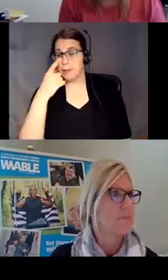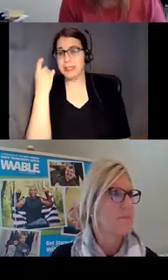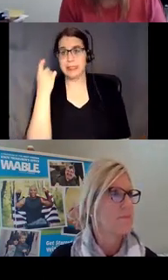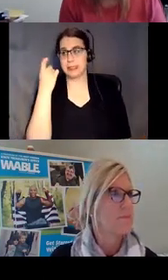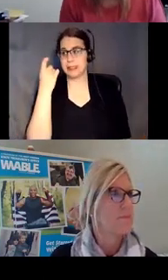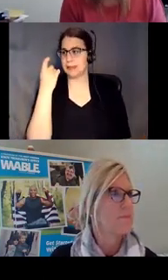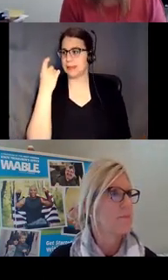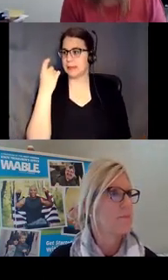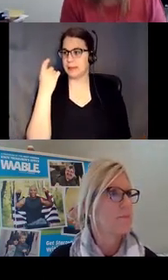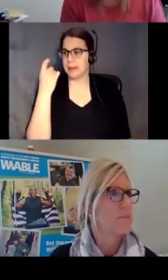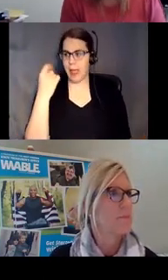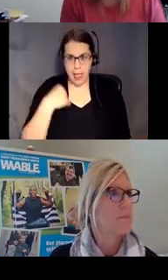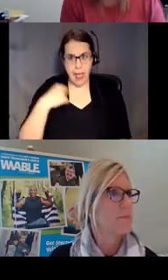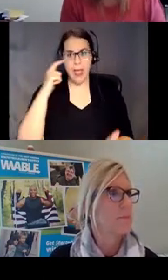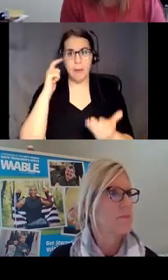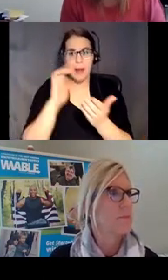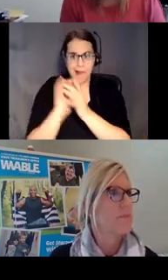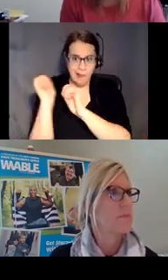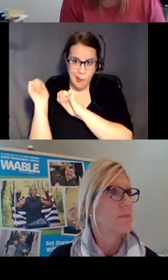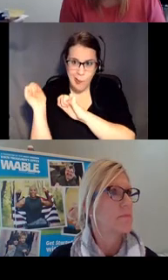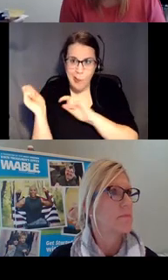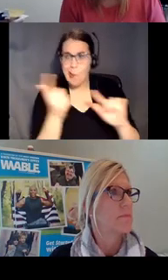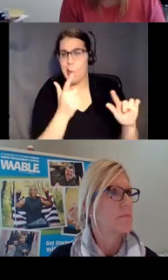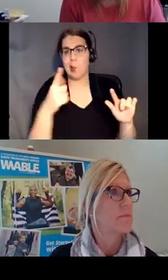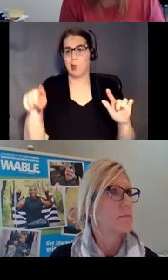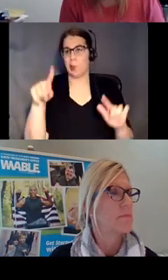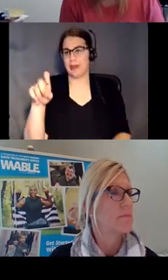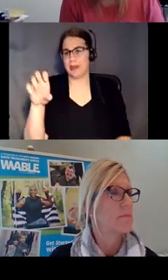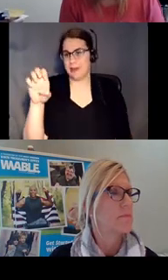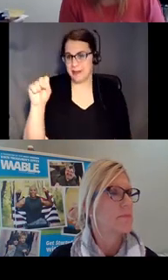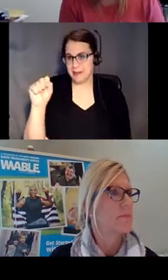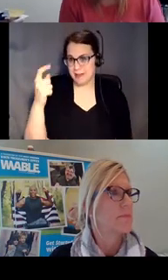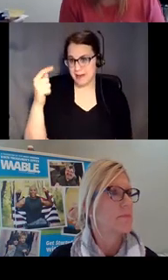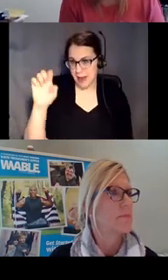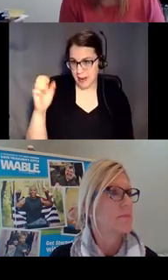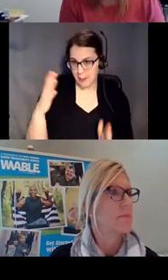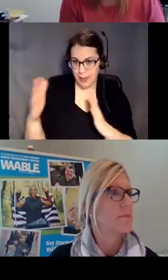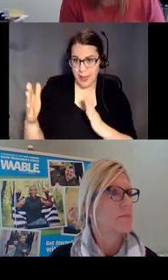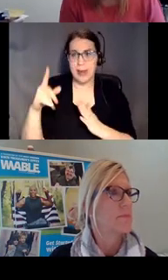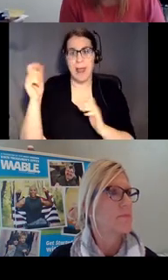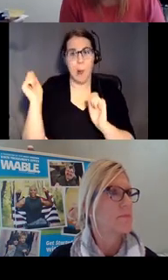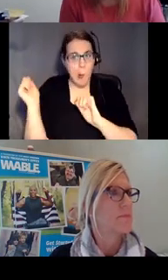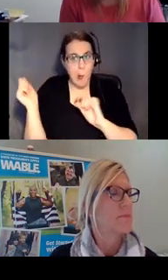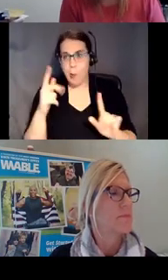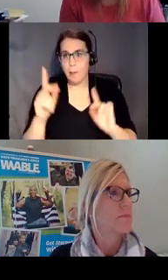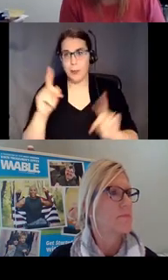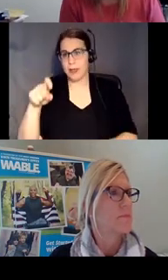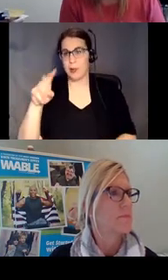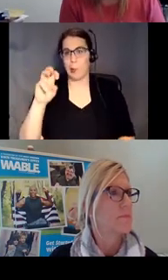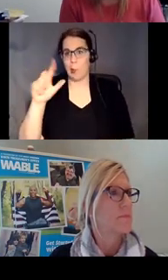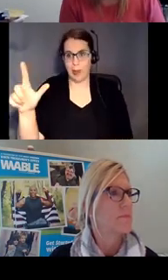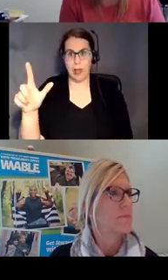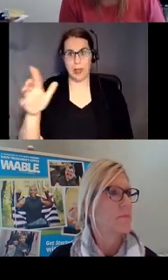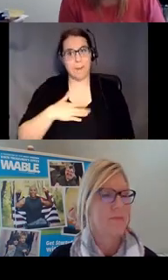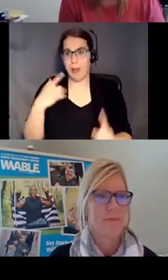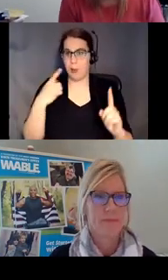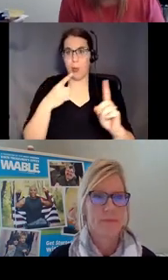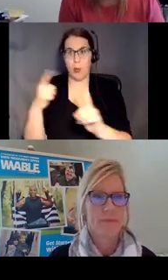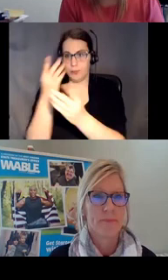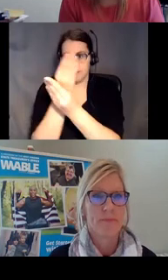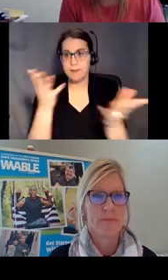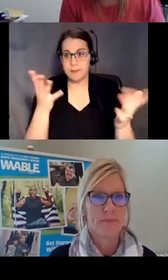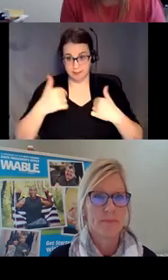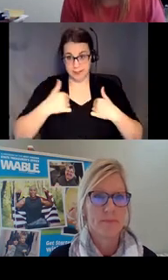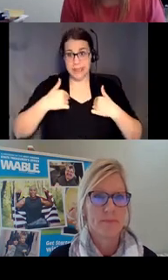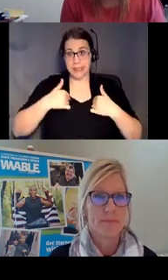I believe that everyone needs estate planning and everyone needs a will, and that is always my mission. I want to let you know that I